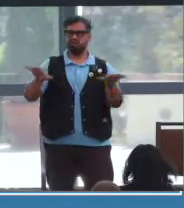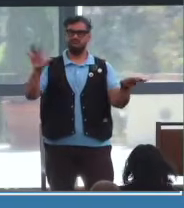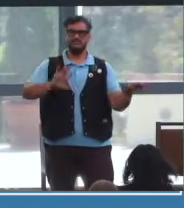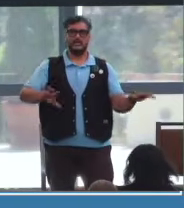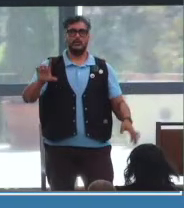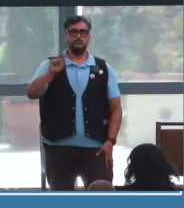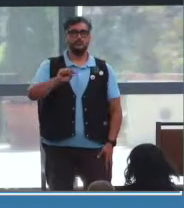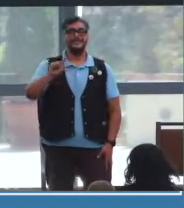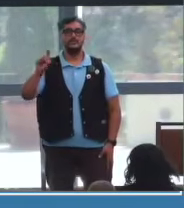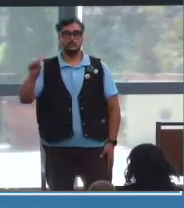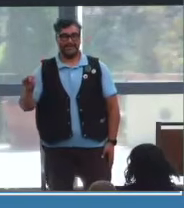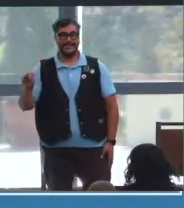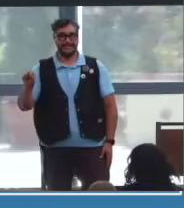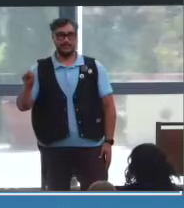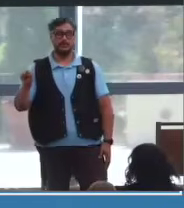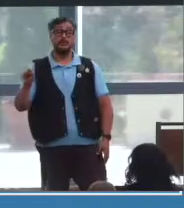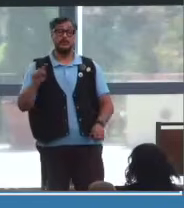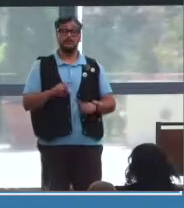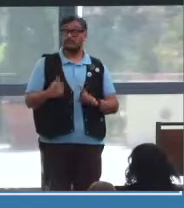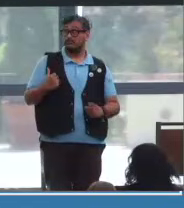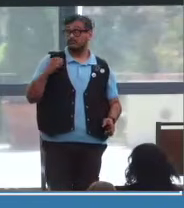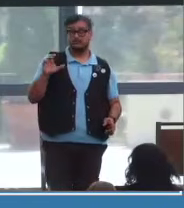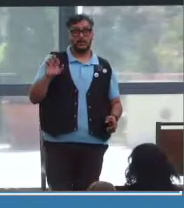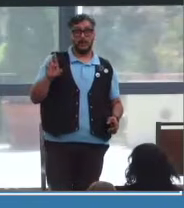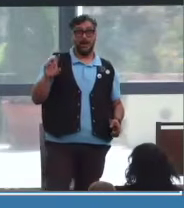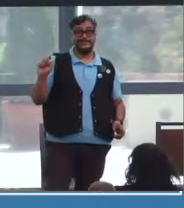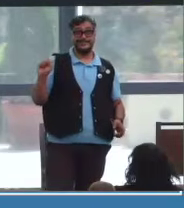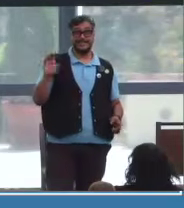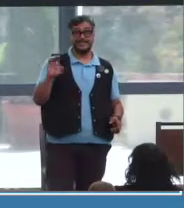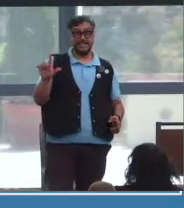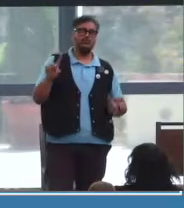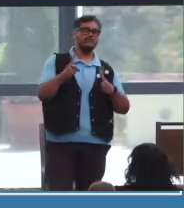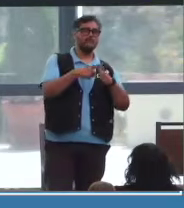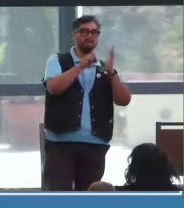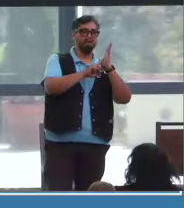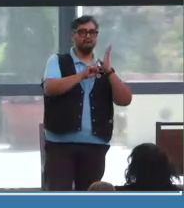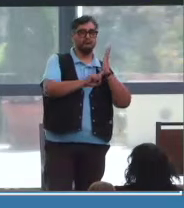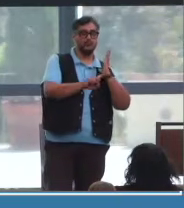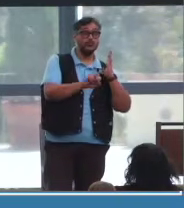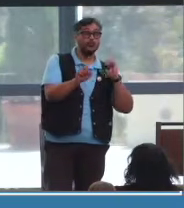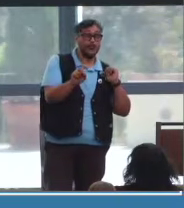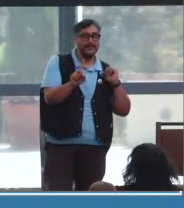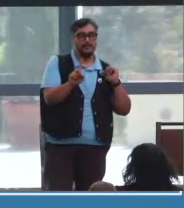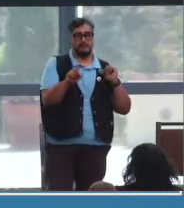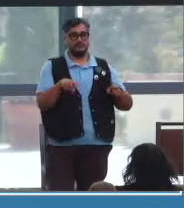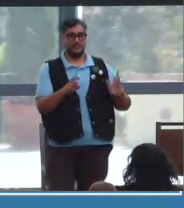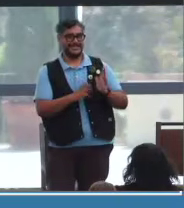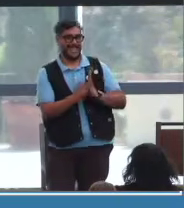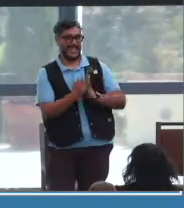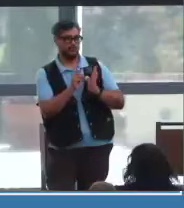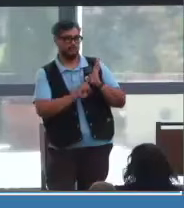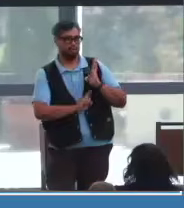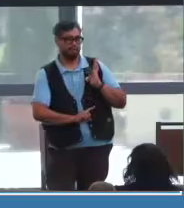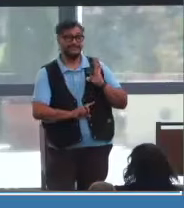2020. But CAR T cells were actually first investigated in different types of cancers. And